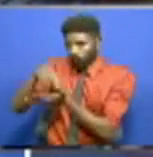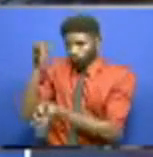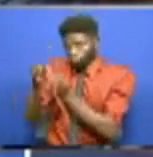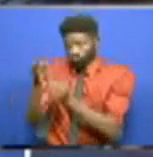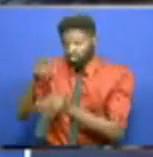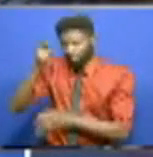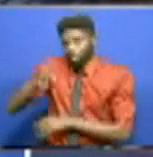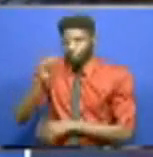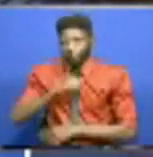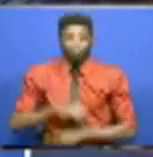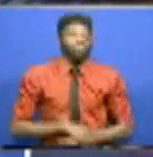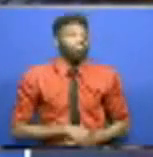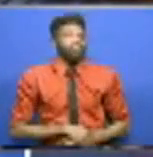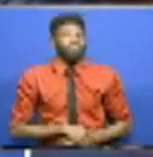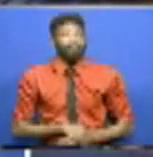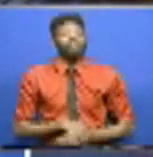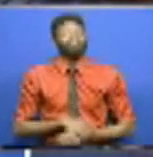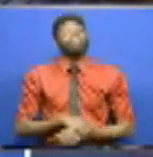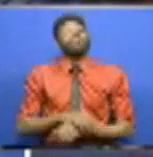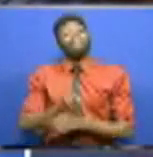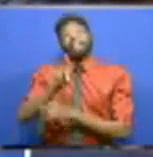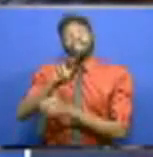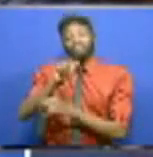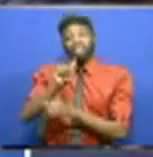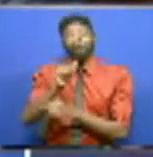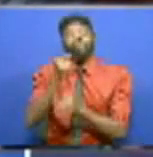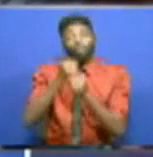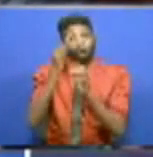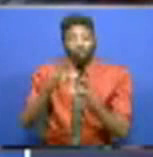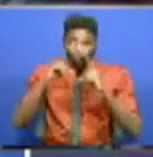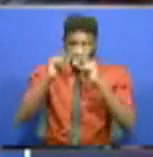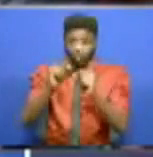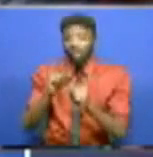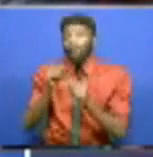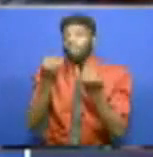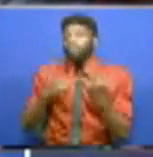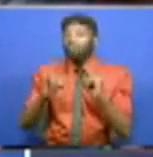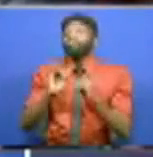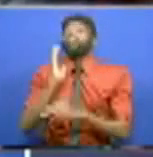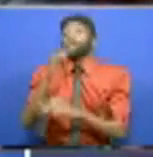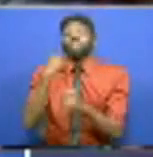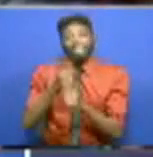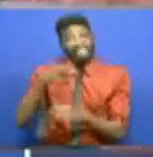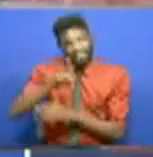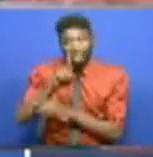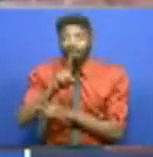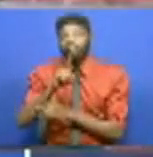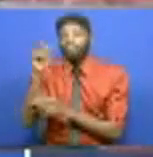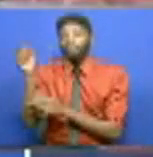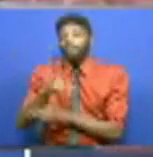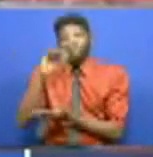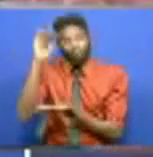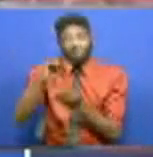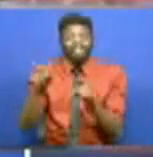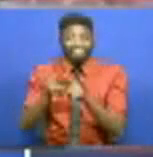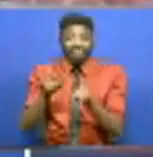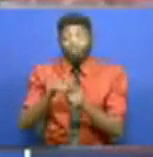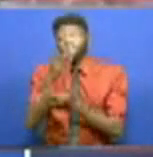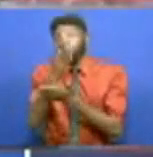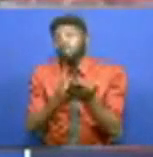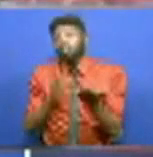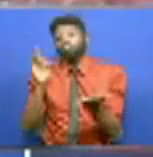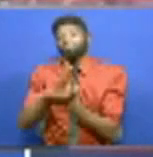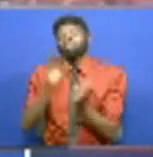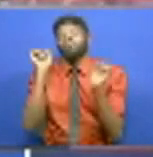Legislations, if implemented, the regulations will not only reduce their wages, but also declare them redundant. And the